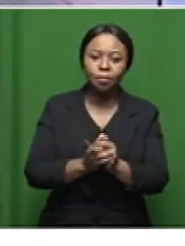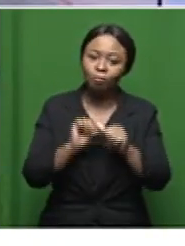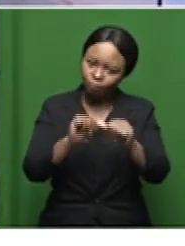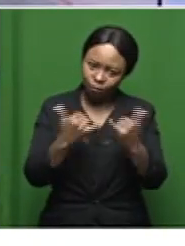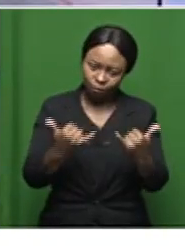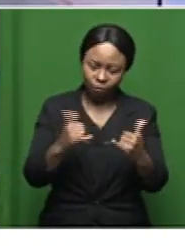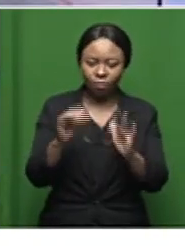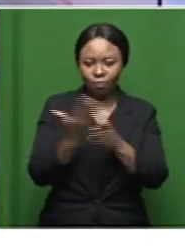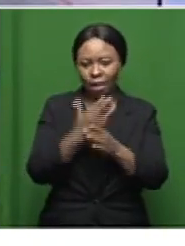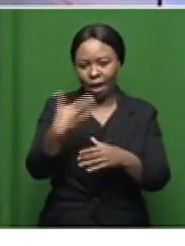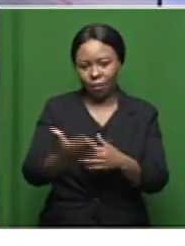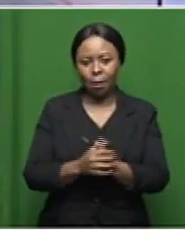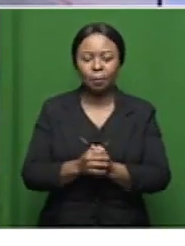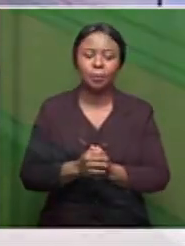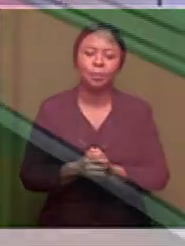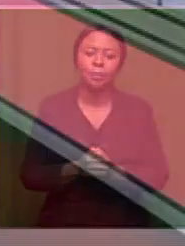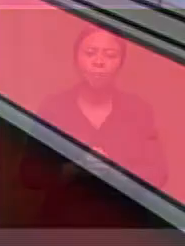continues right after the ad break.